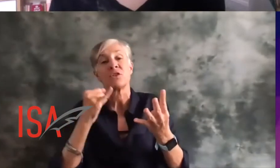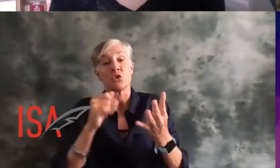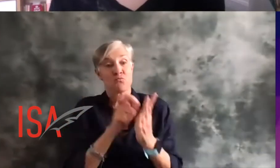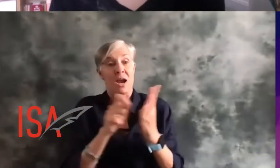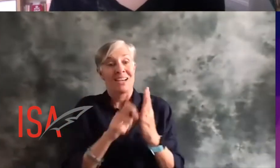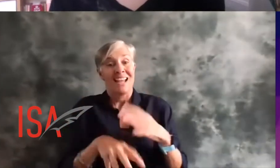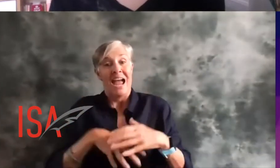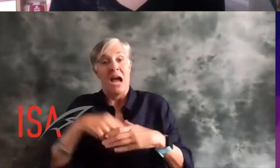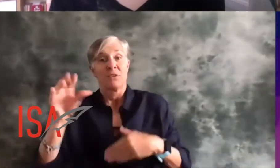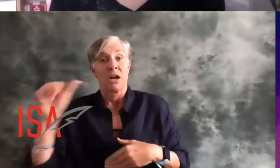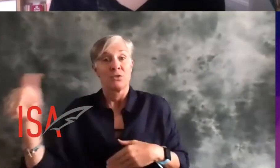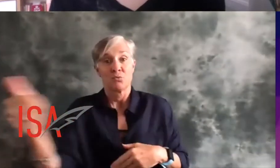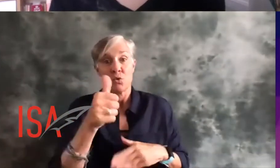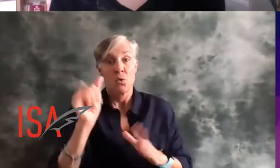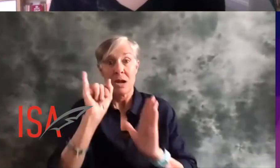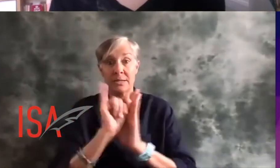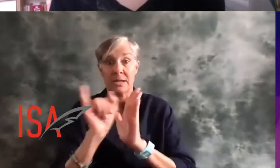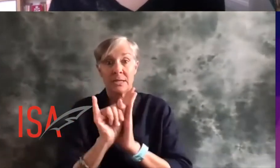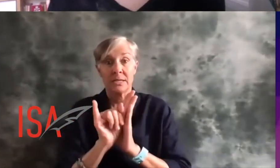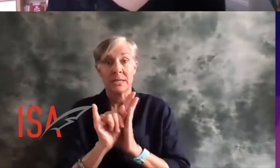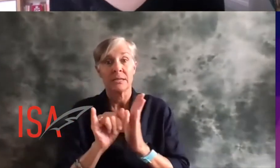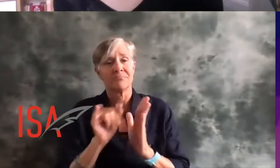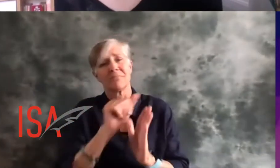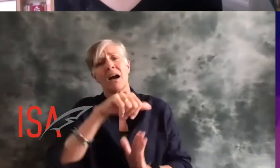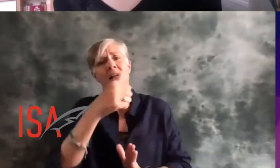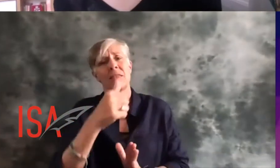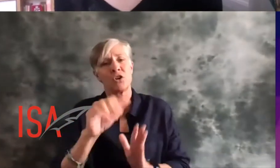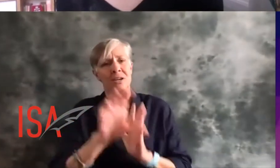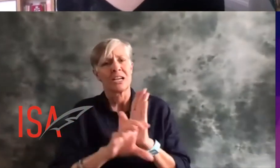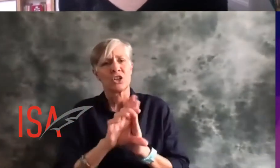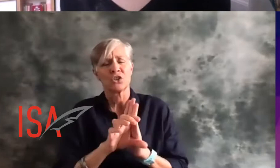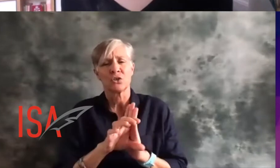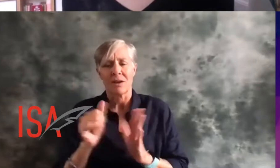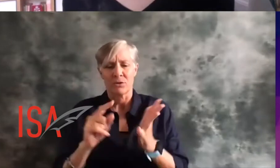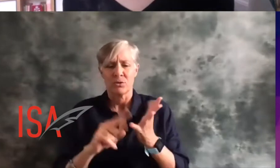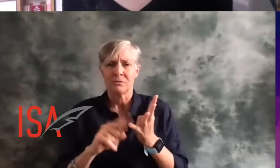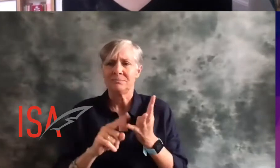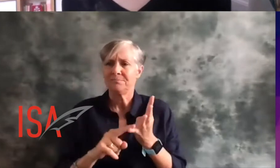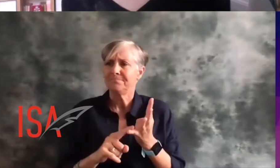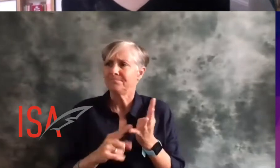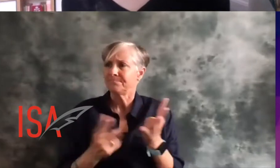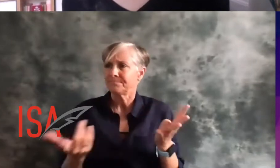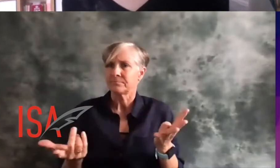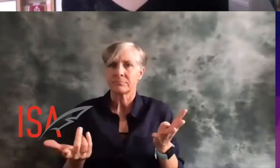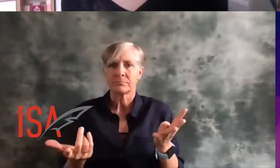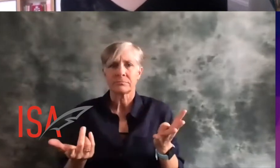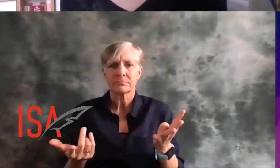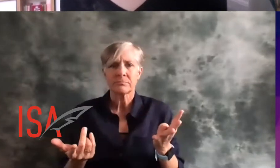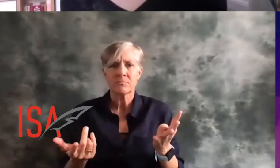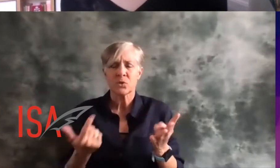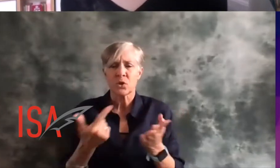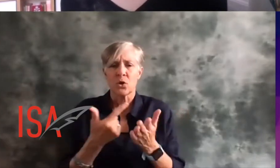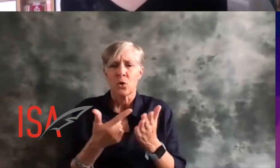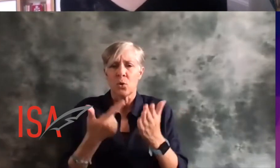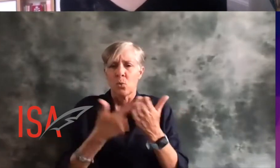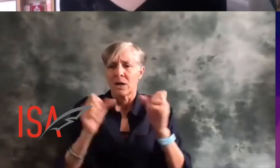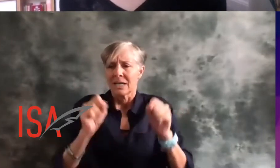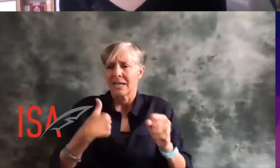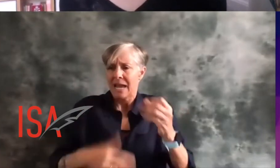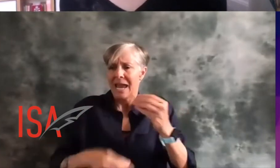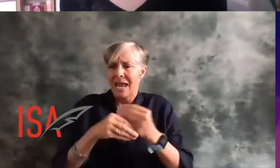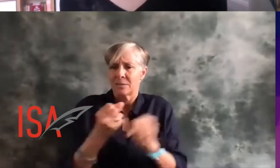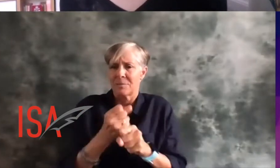identity, you know, you need another question to ask yourself is, well, what do you need to add to create more